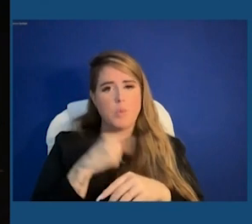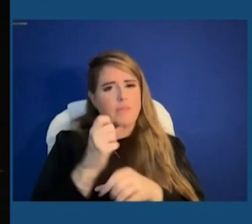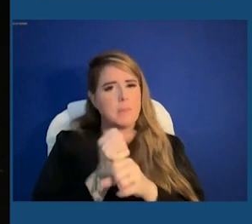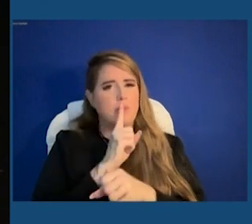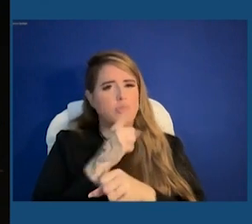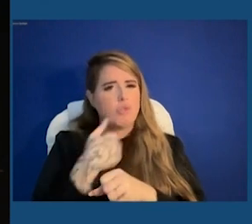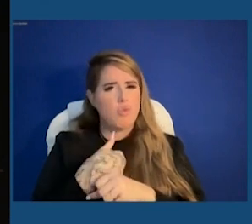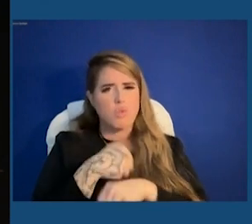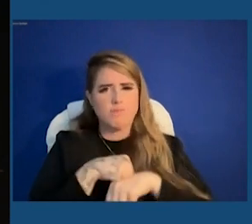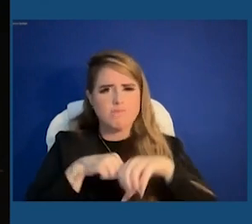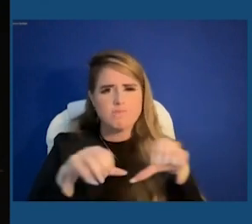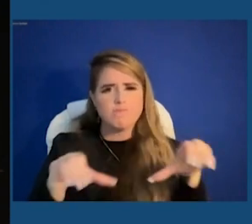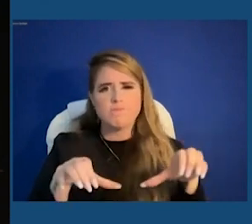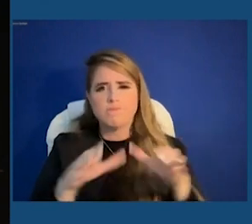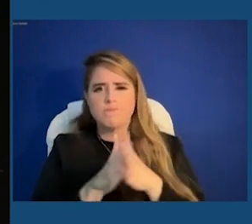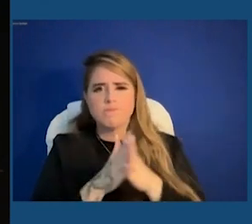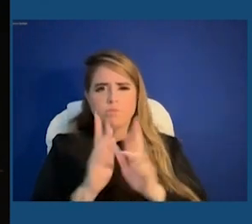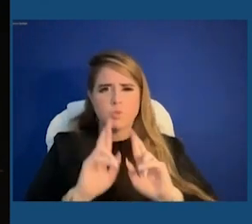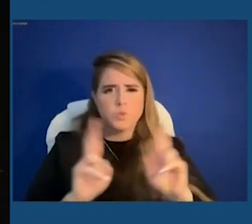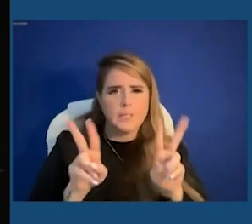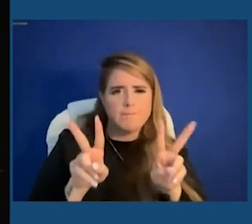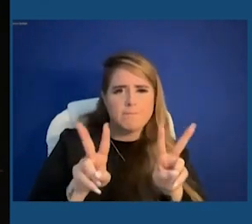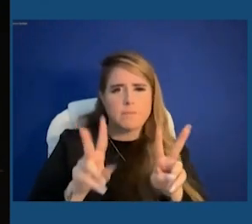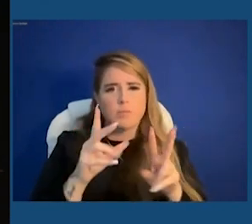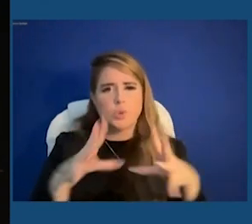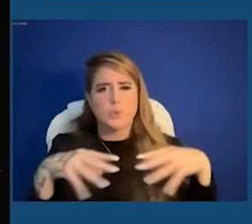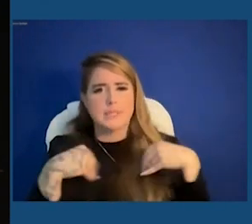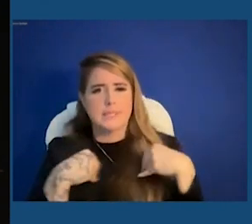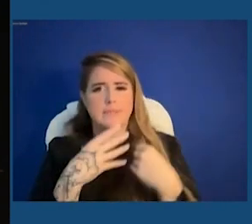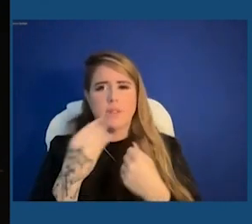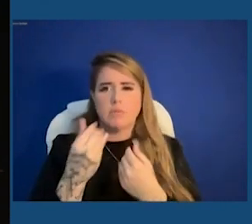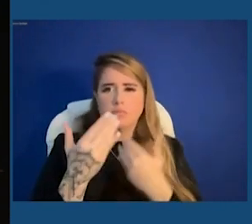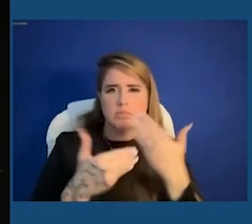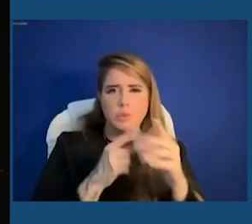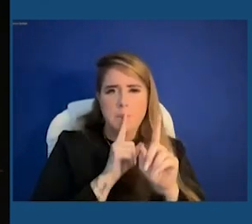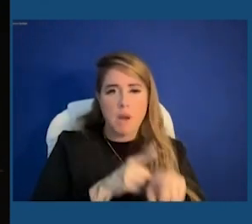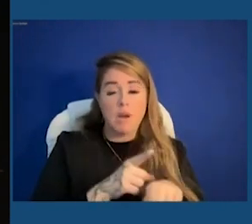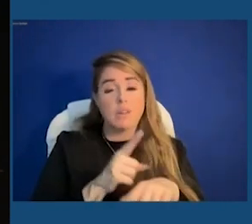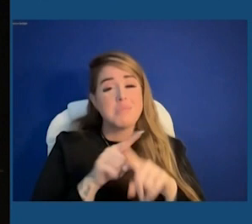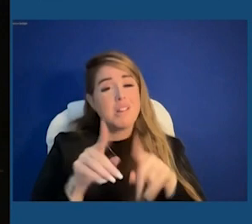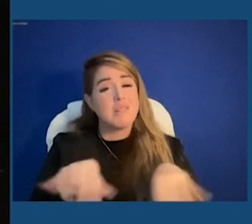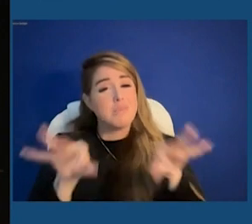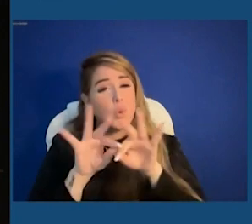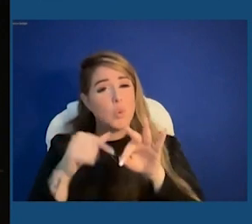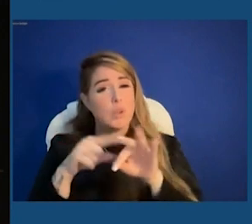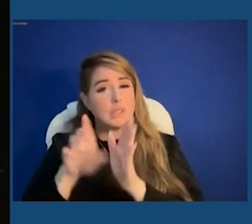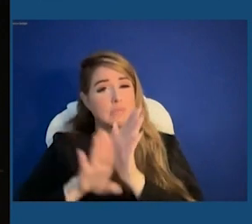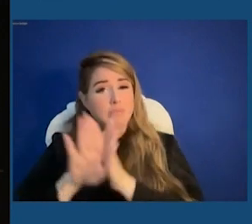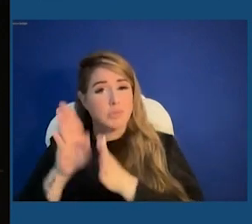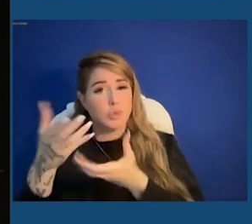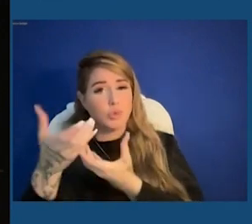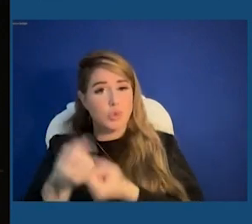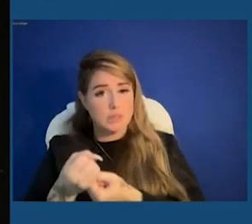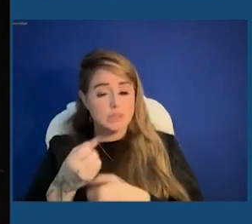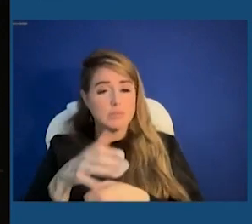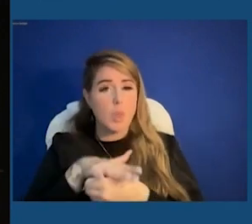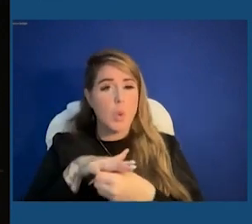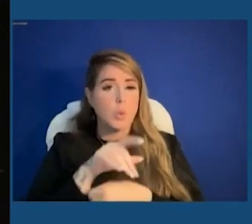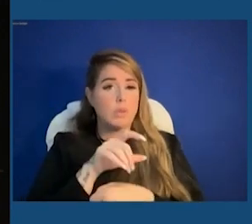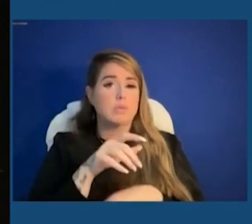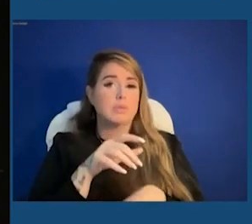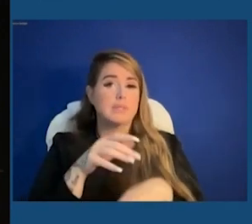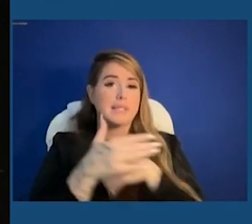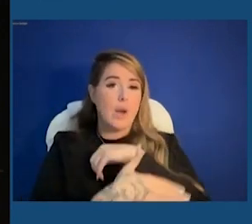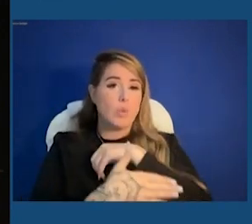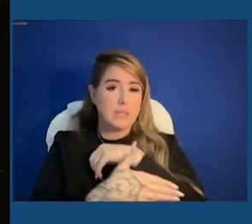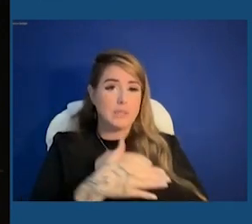to receive that information and investigate it. But most importantly, build trust so we can get the information. So at the Monroe County Sheriff's Office, we've been very intentional